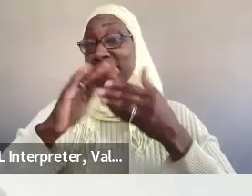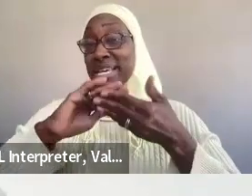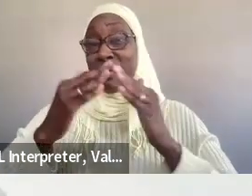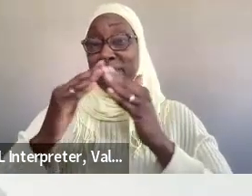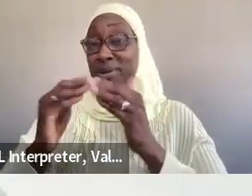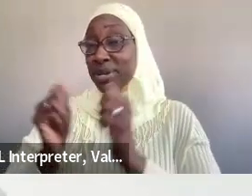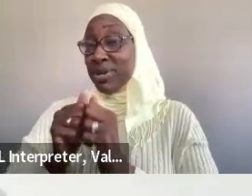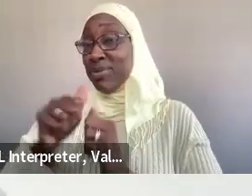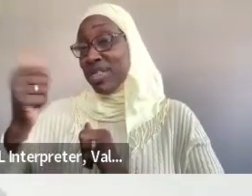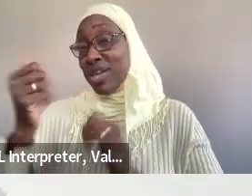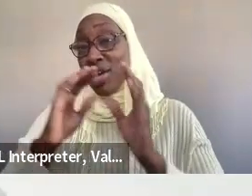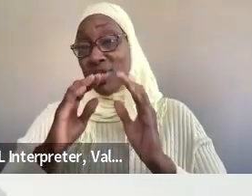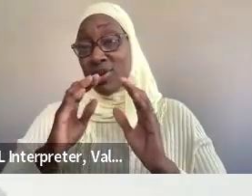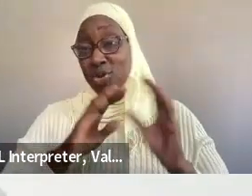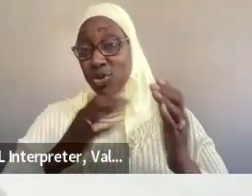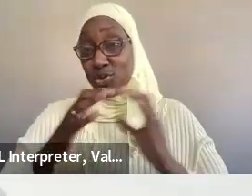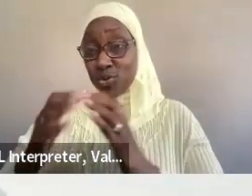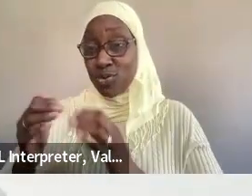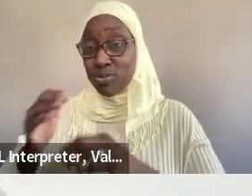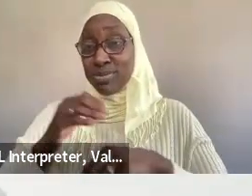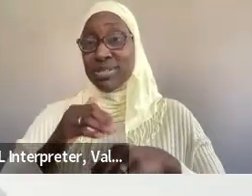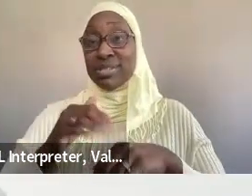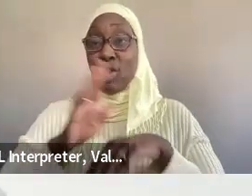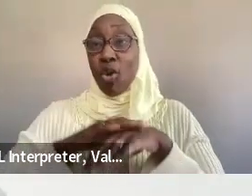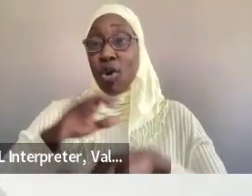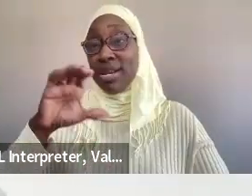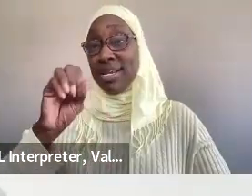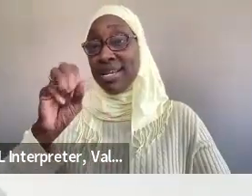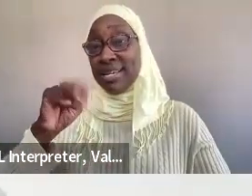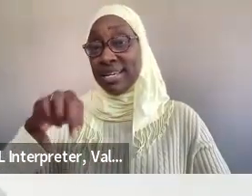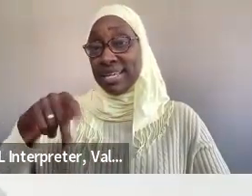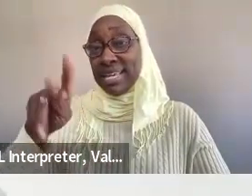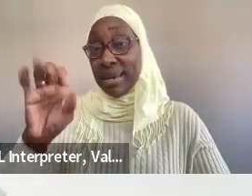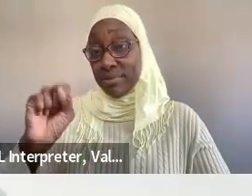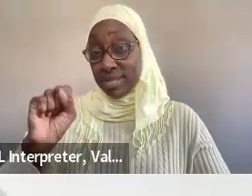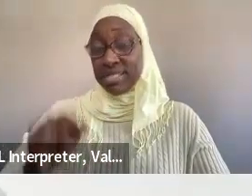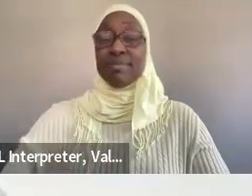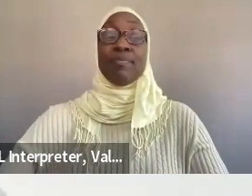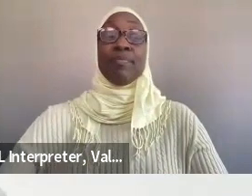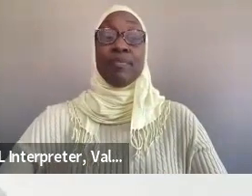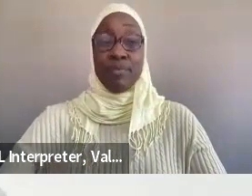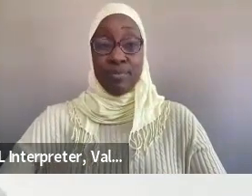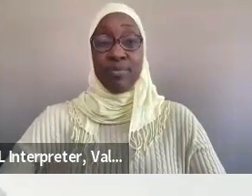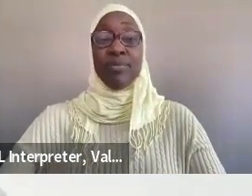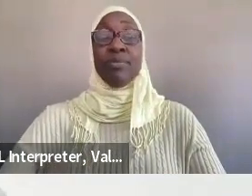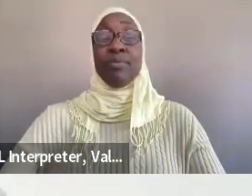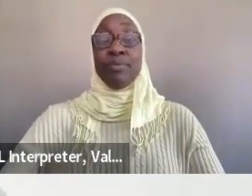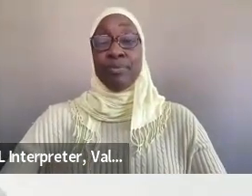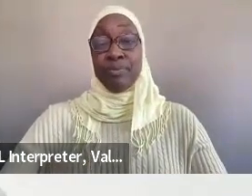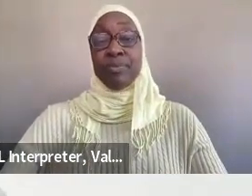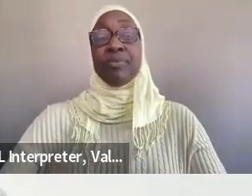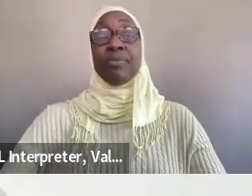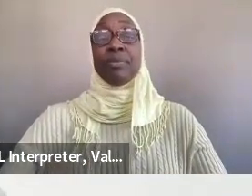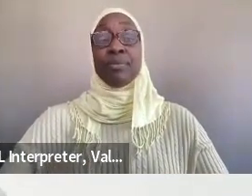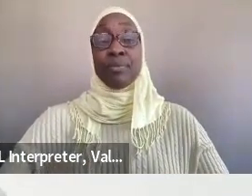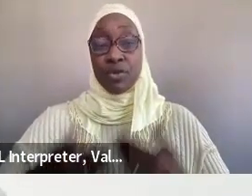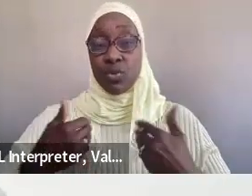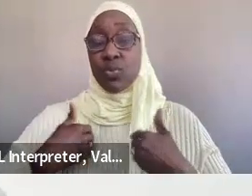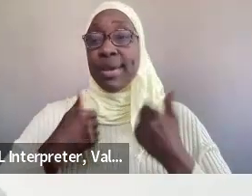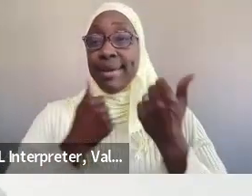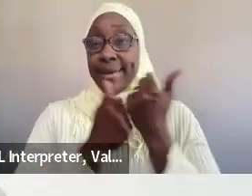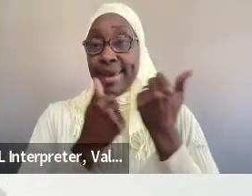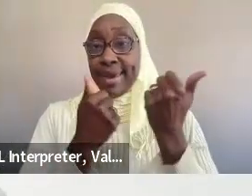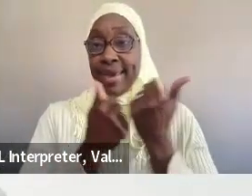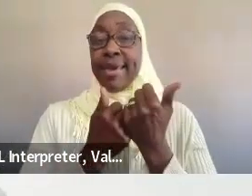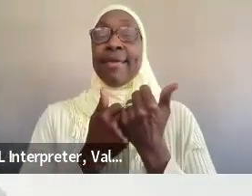lots of other groups on campus. In terms of advocacy events, we conducted a school-wide survey about the